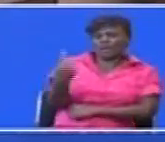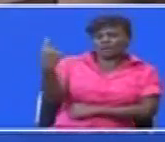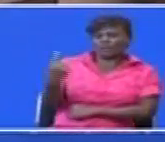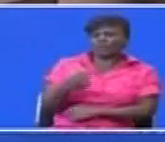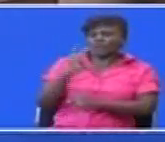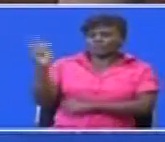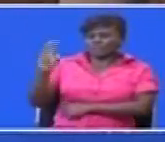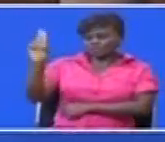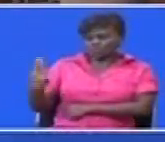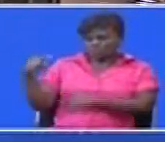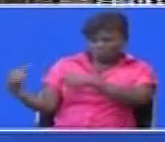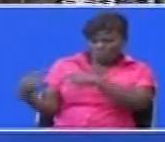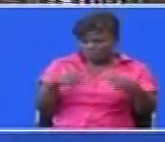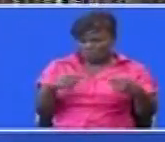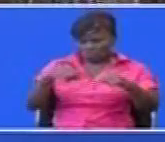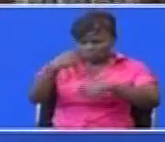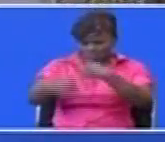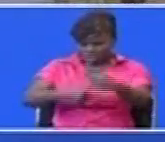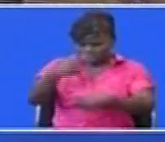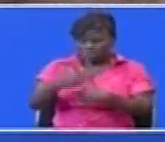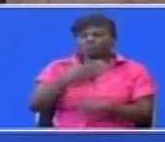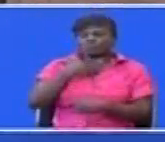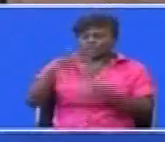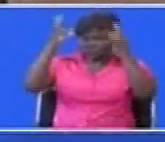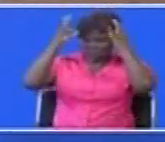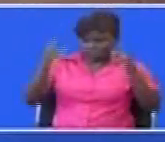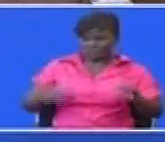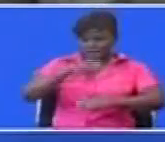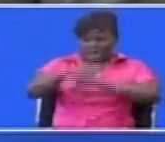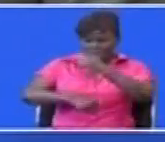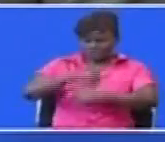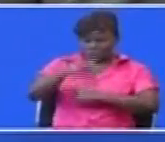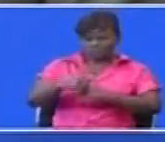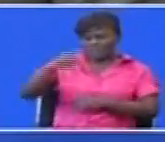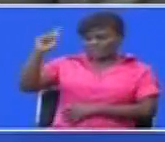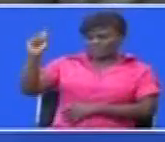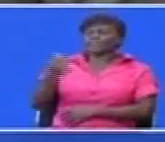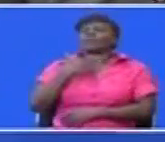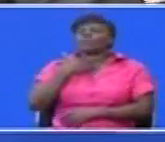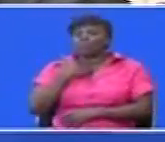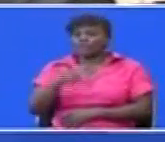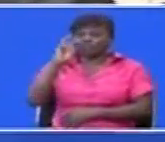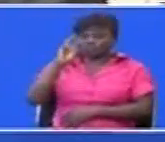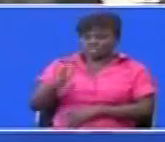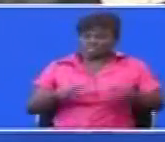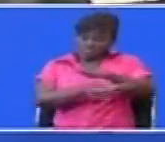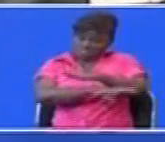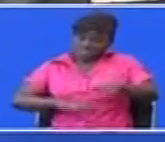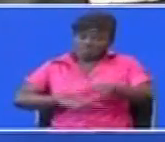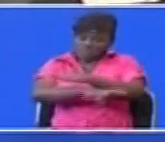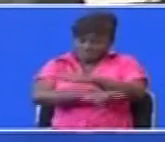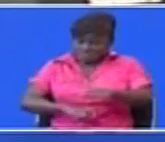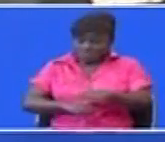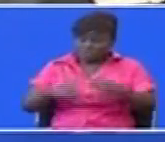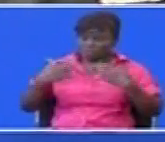Kenyatta says the war on corruption must be sustained and wants to see decisive action from the judiciary. Kenyans want to see those who rob them of their hard-earned